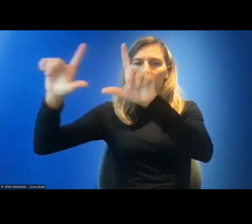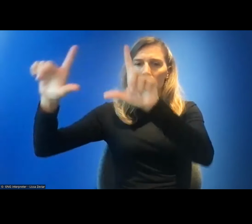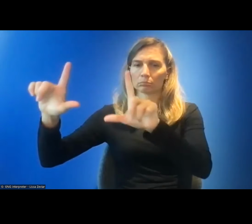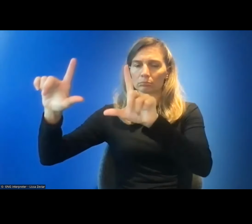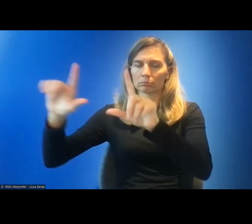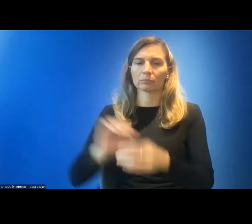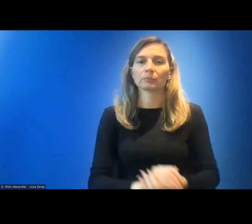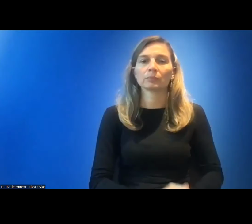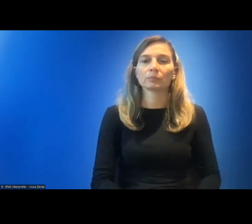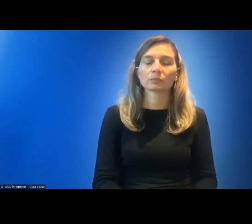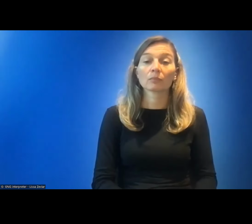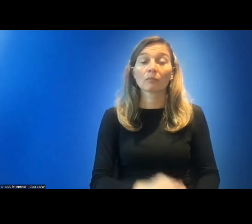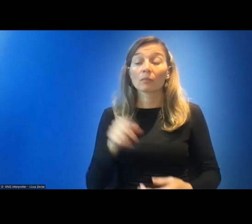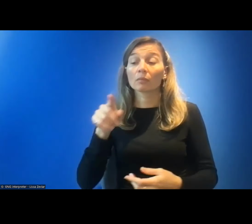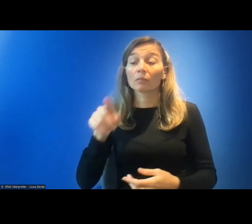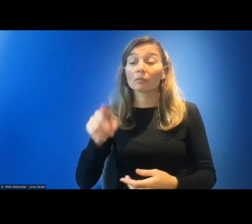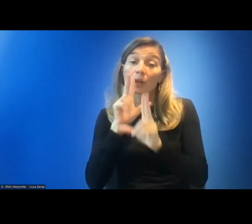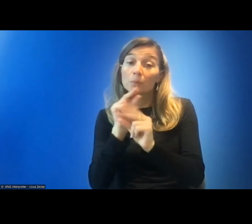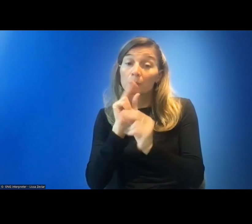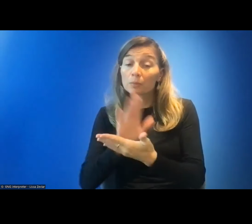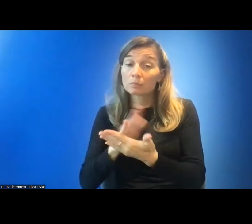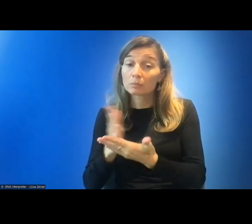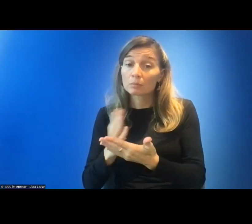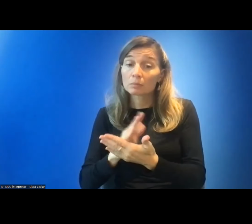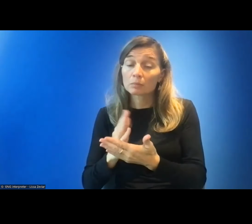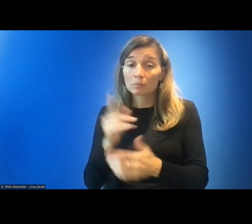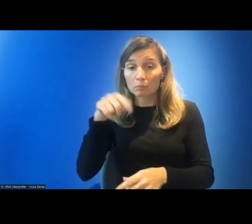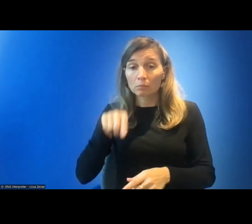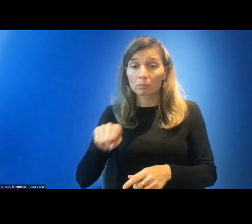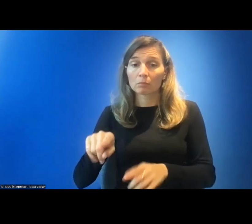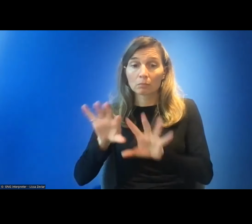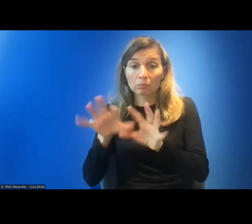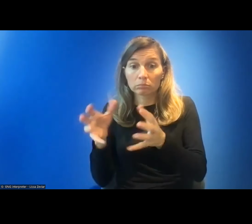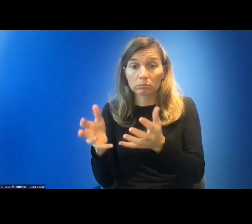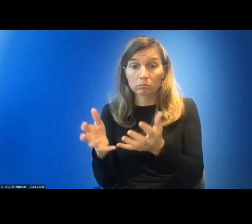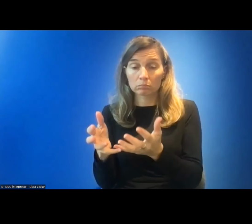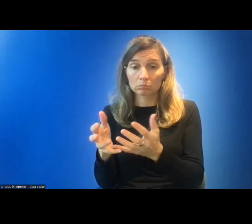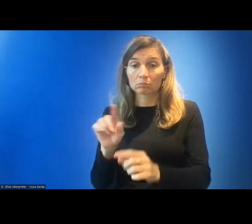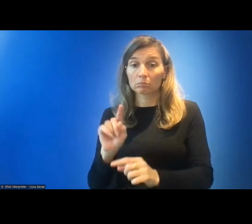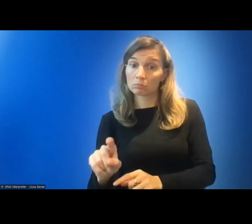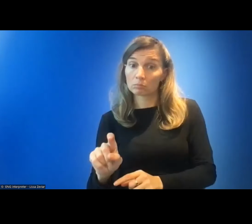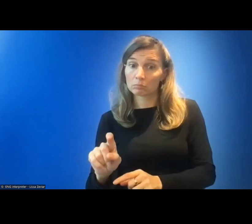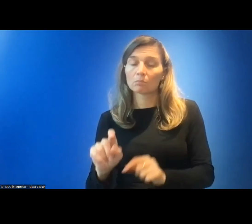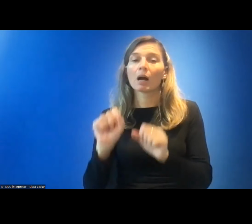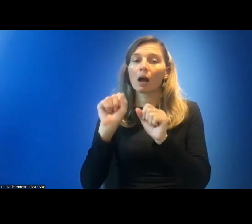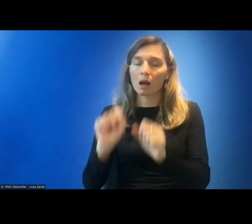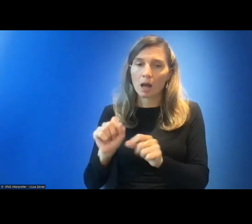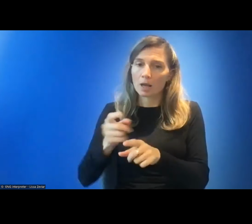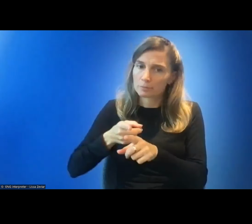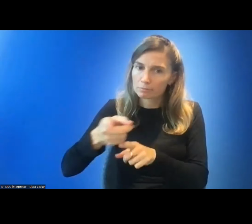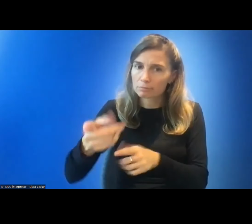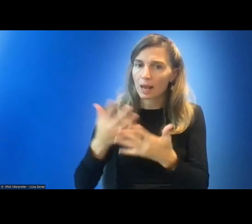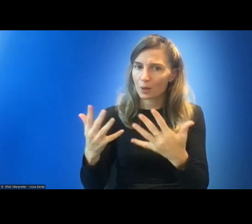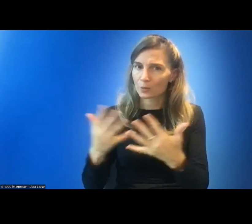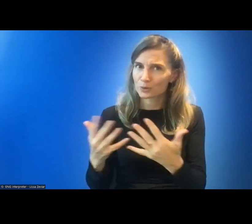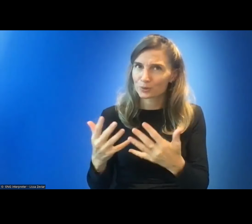interpretation button on the bottom of your screen, presented as a globe, will allow you to access specific language channel. Please